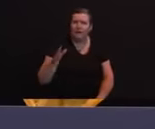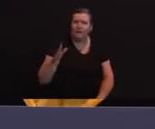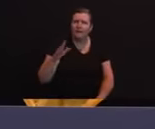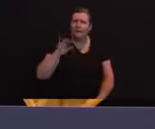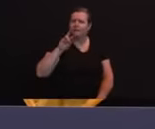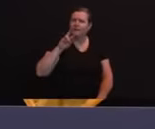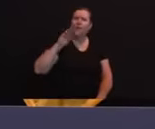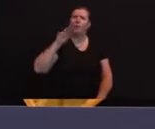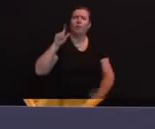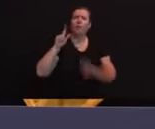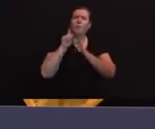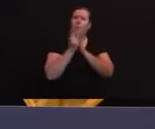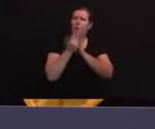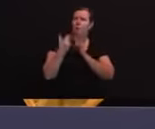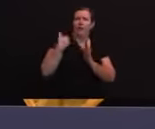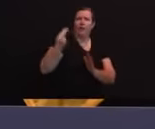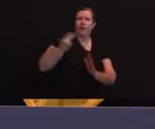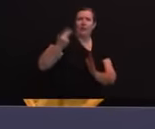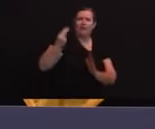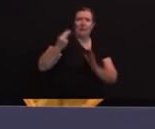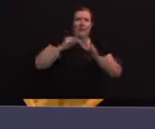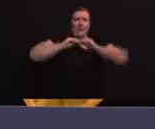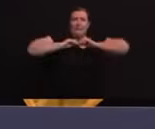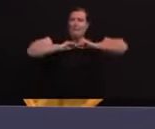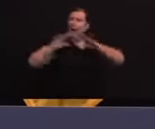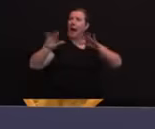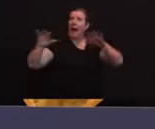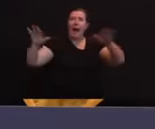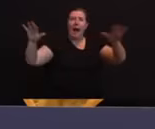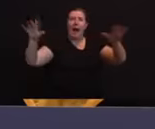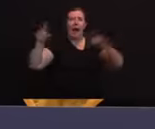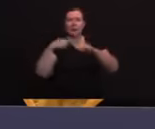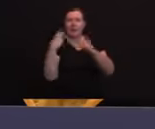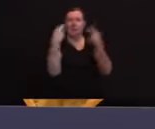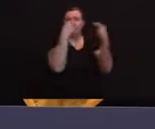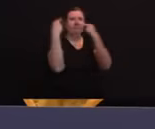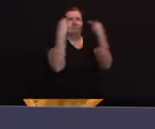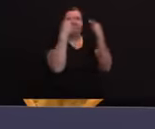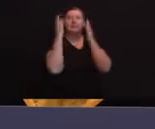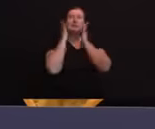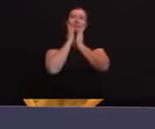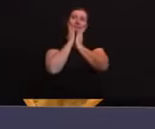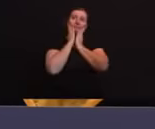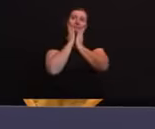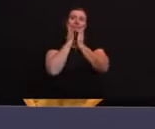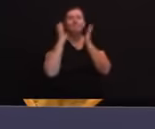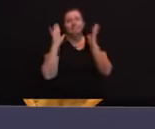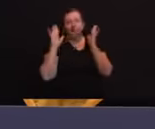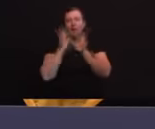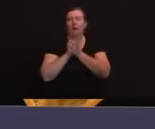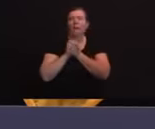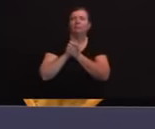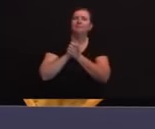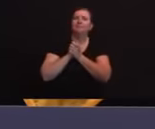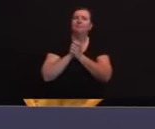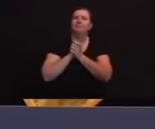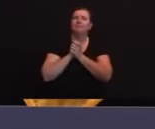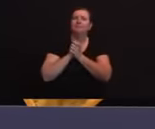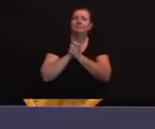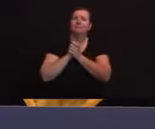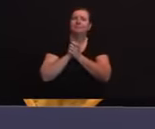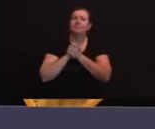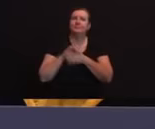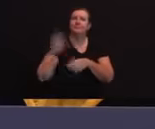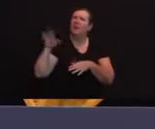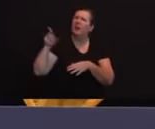either. Oh, yes, that's right. Governor, a couple of questions. You announced formally today the